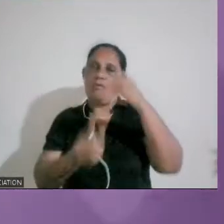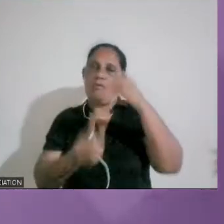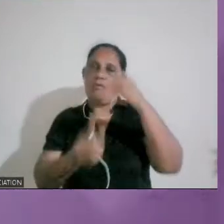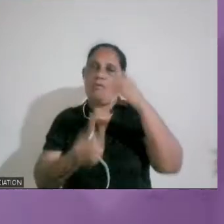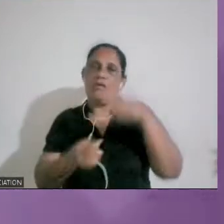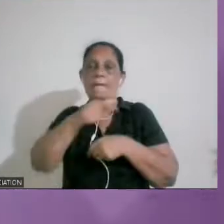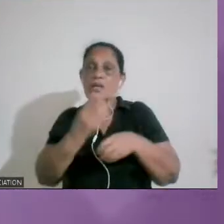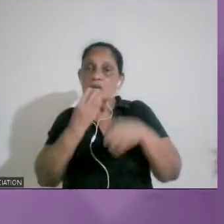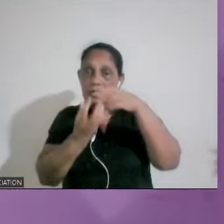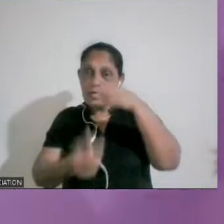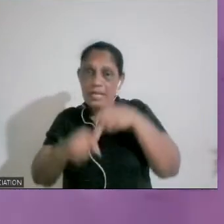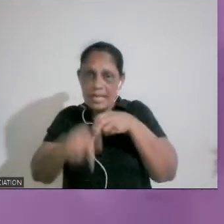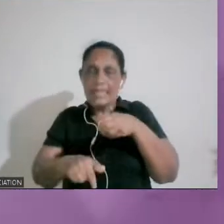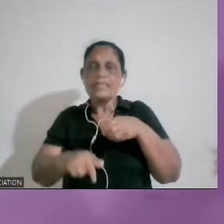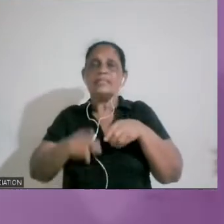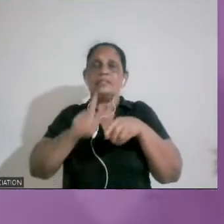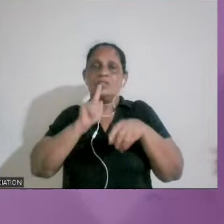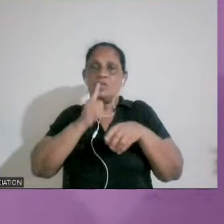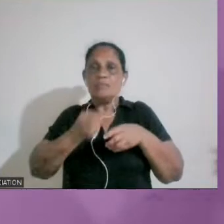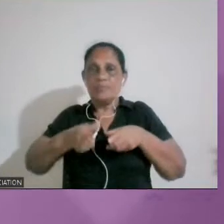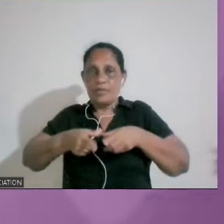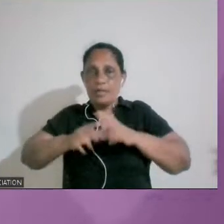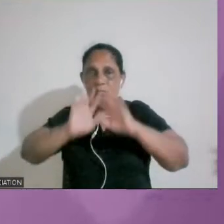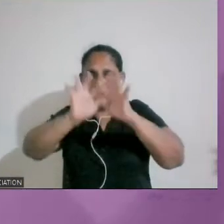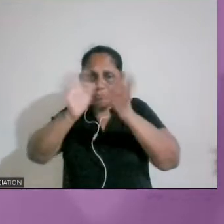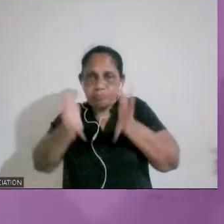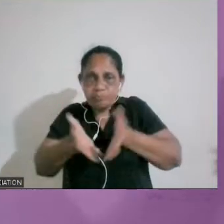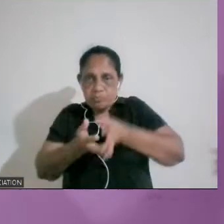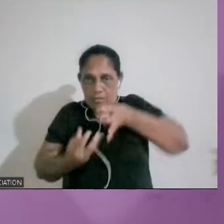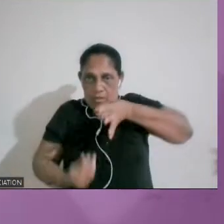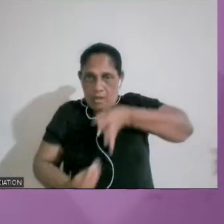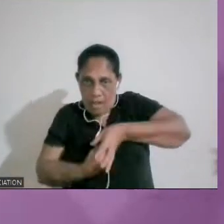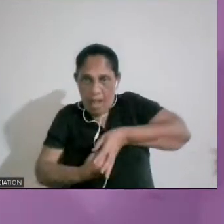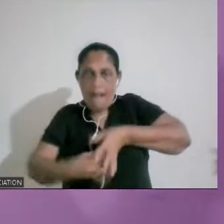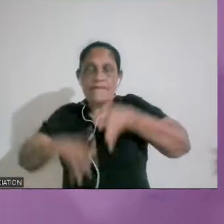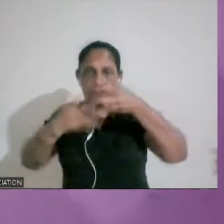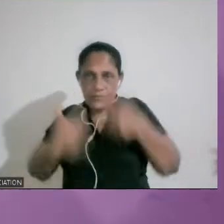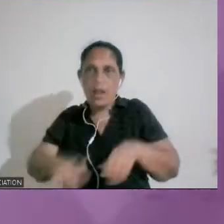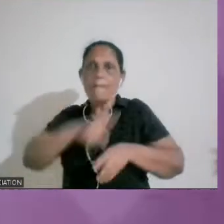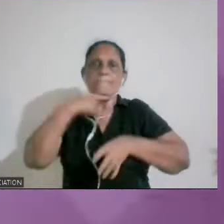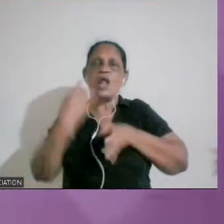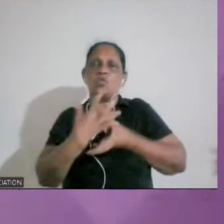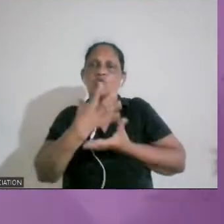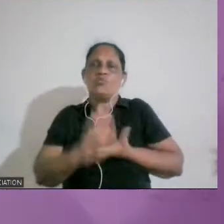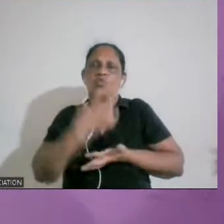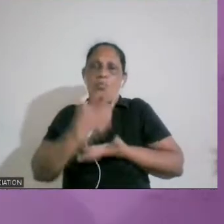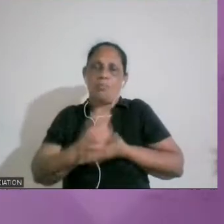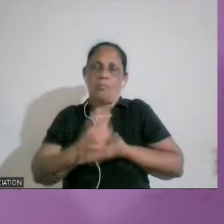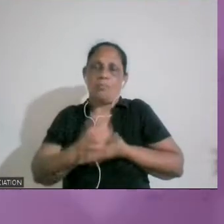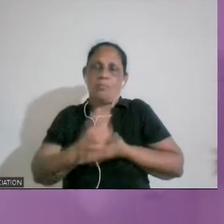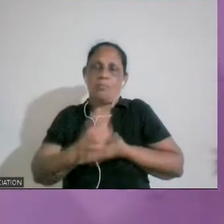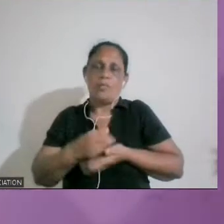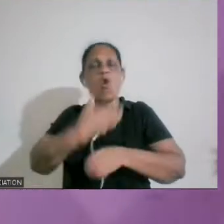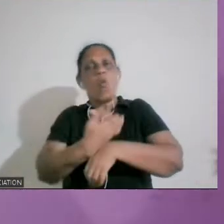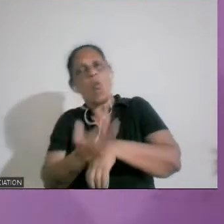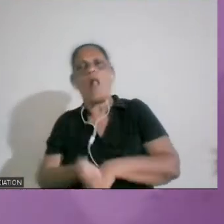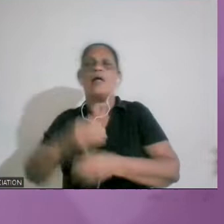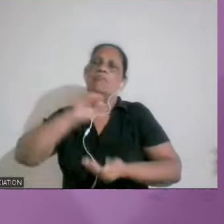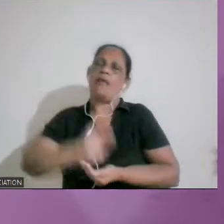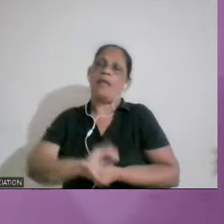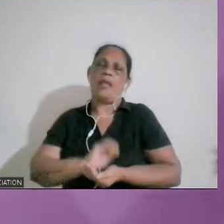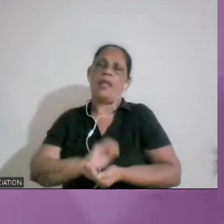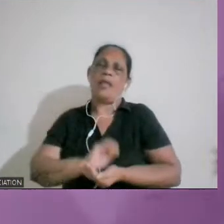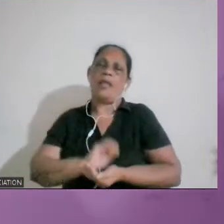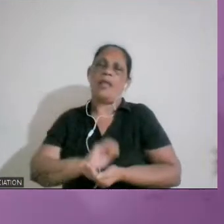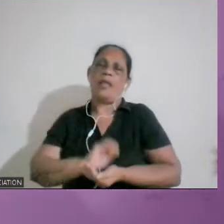blood. And this can be left for a longer period of time. It's made out of medical grade silicone and is very safe to